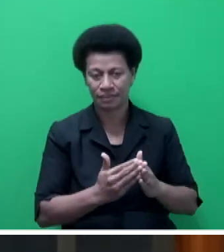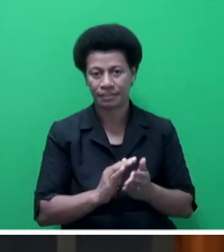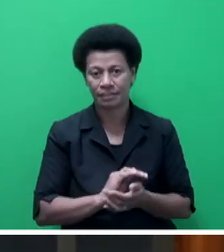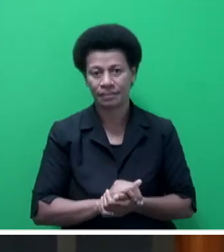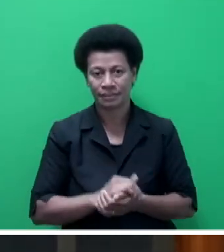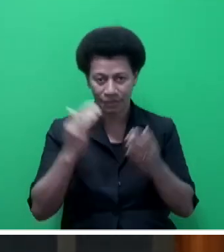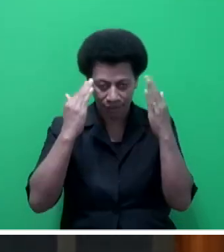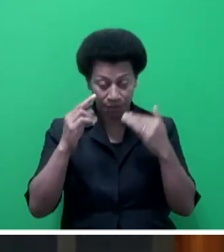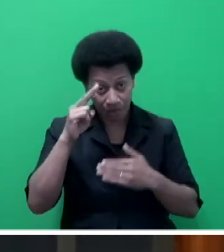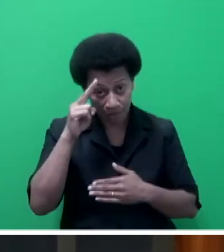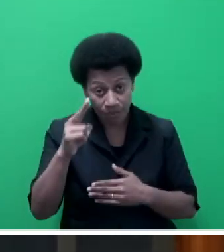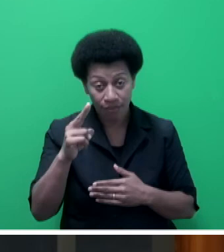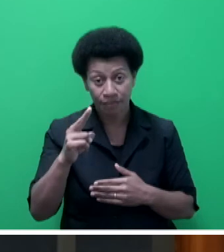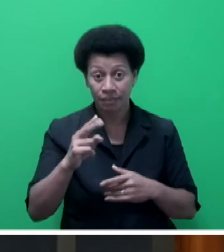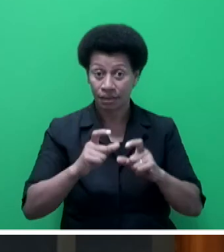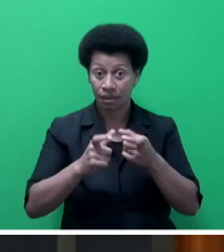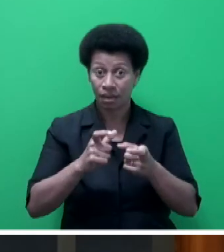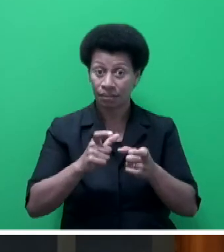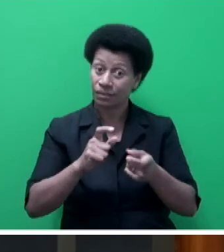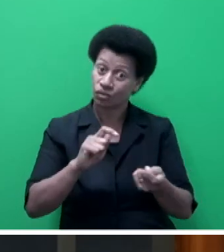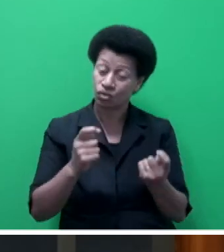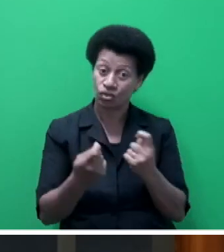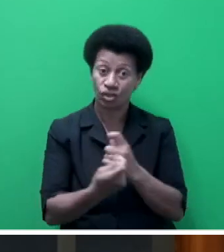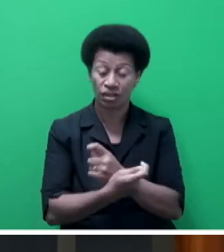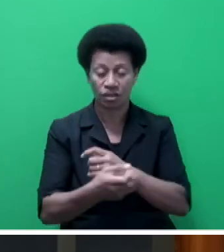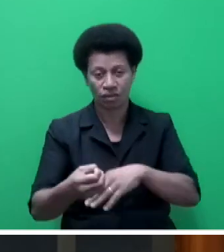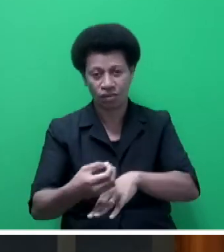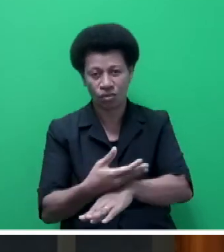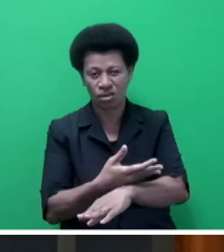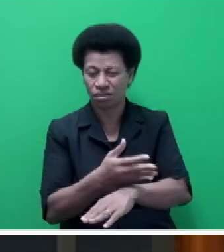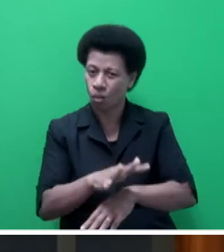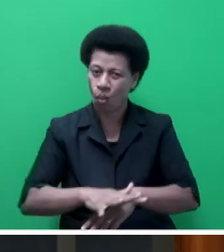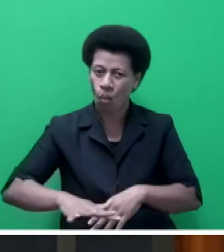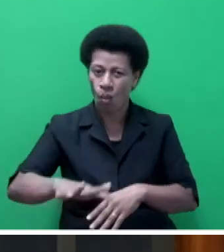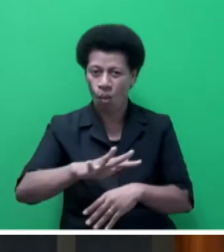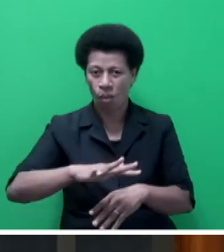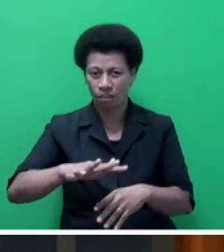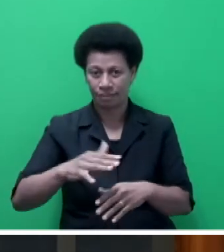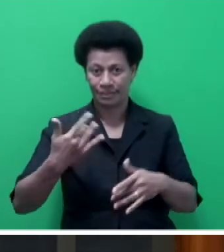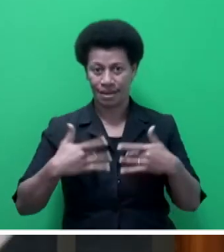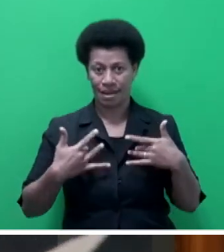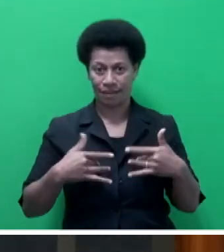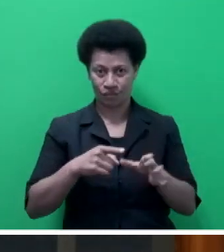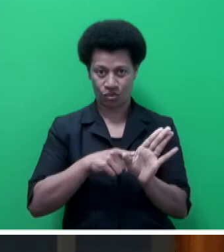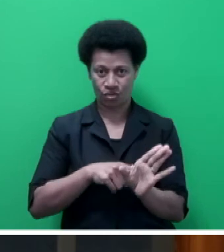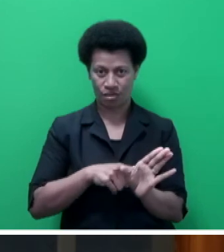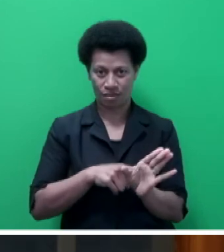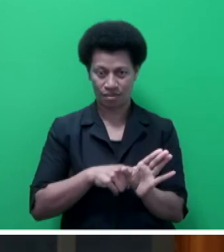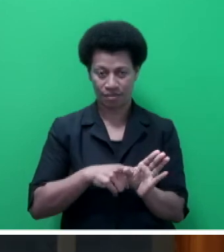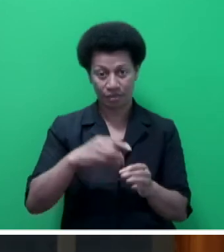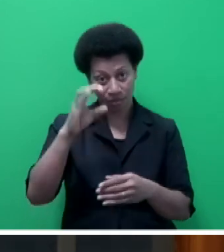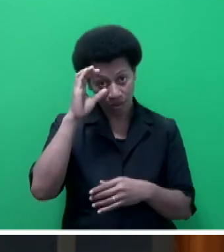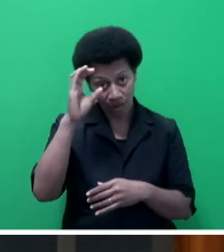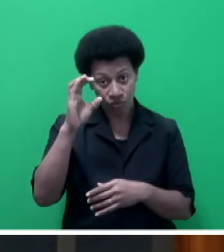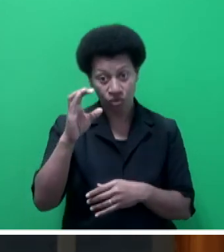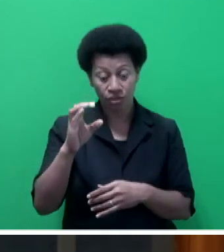climate change affects all stages of life in different ways, and it is every country's duty to formulate